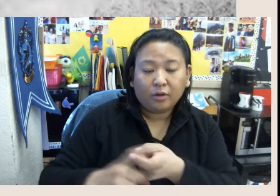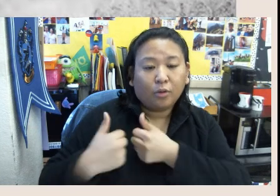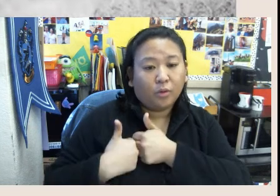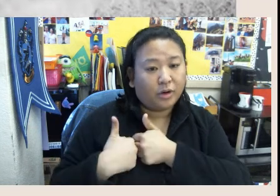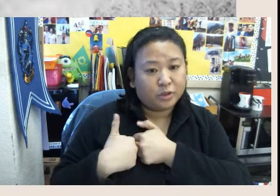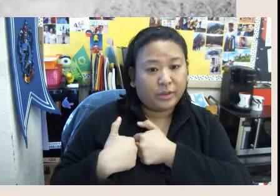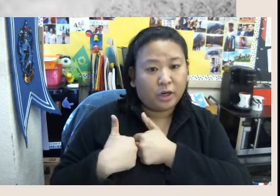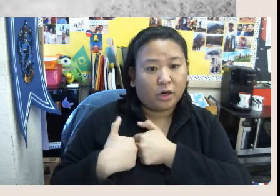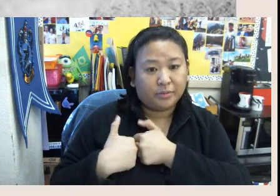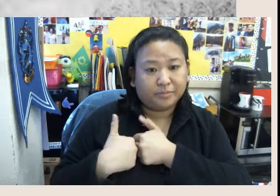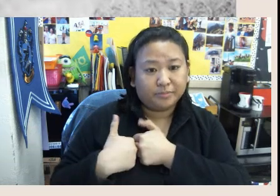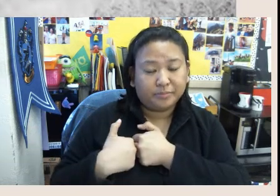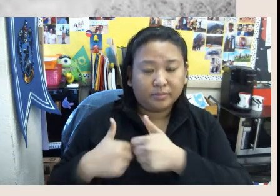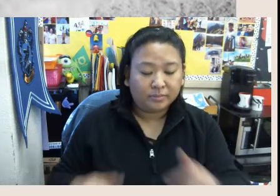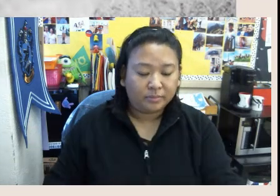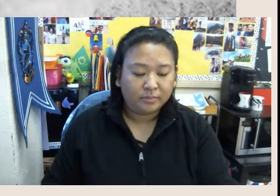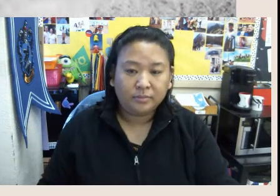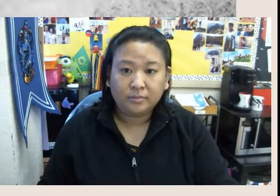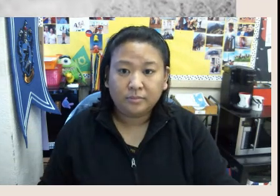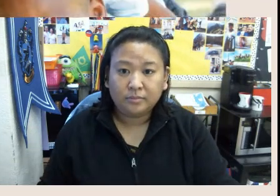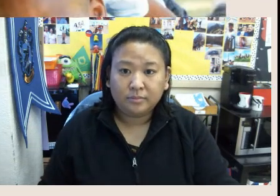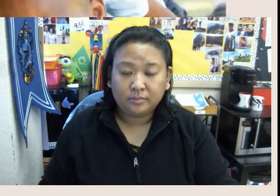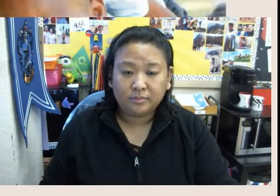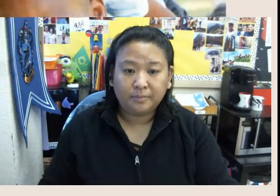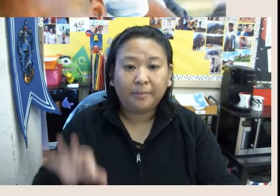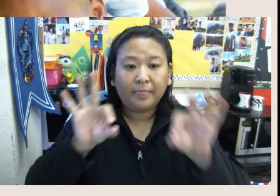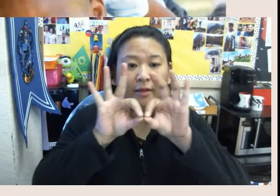Girlfriend. Or a sweetheart.